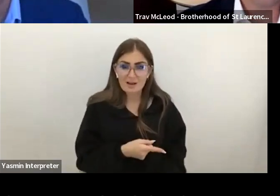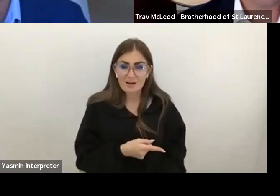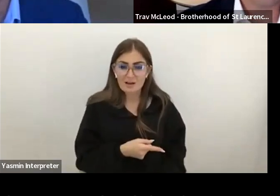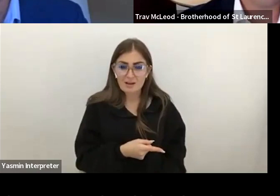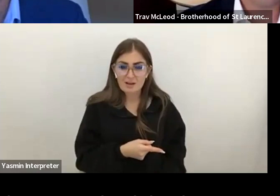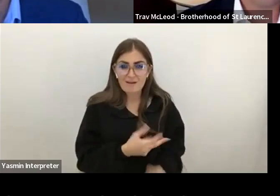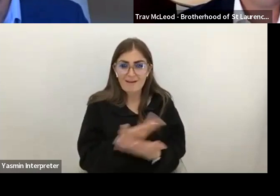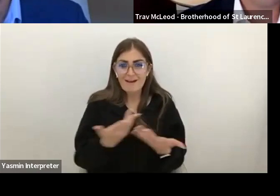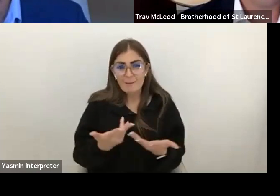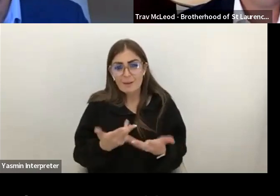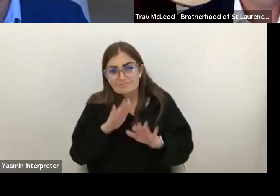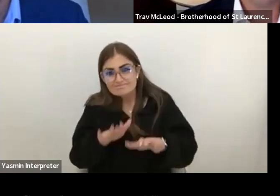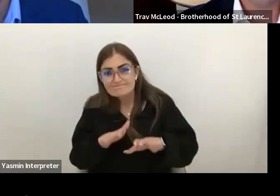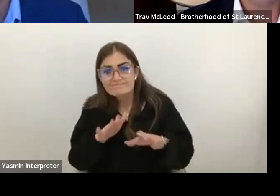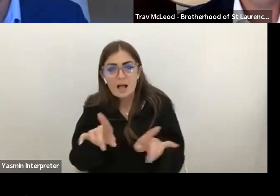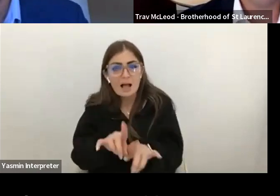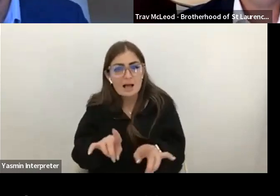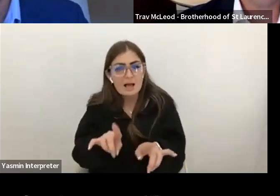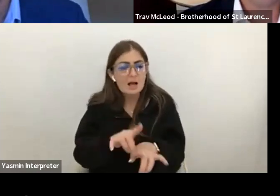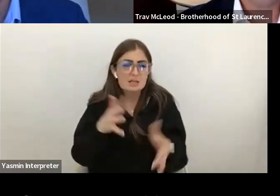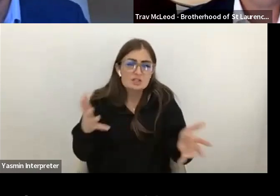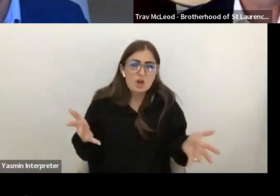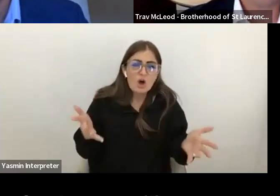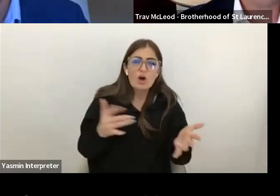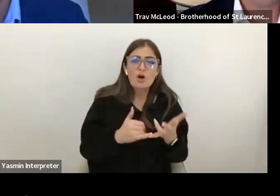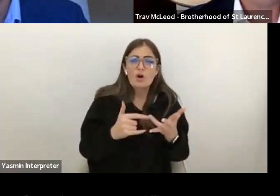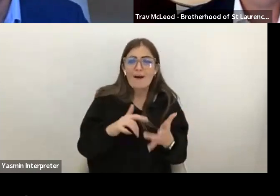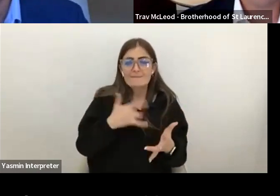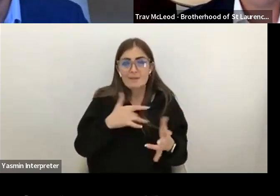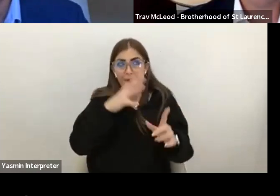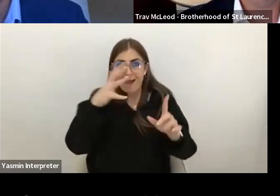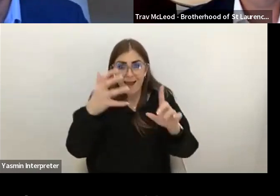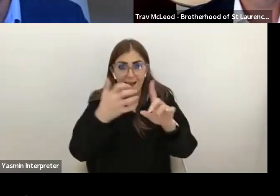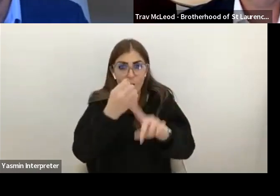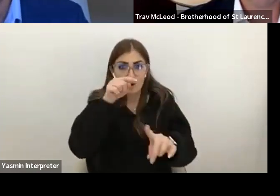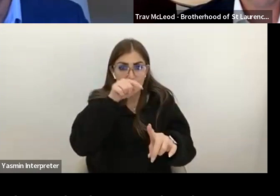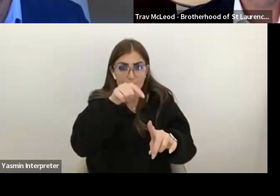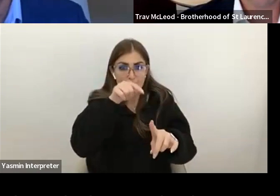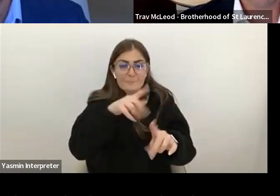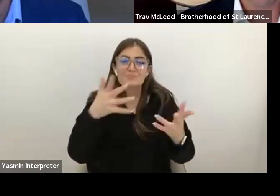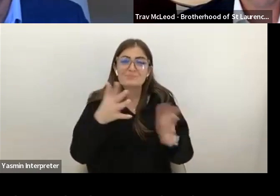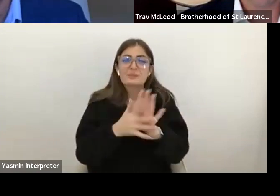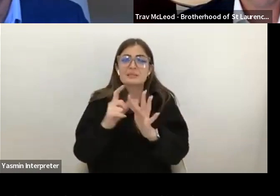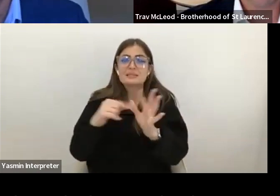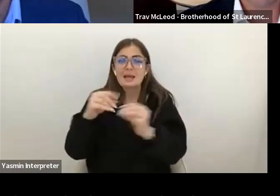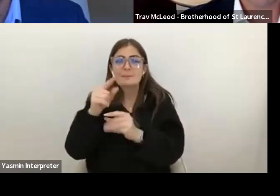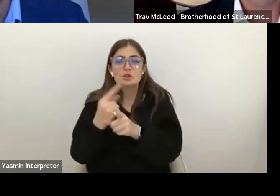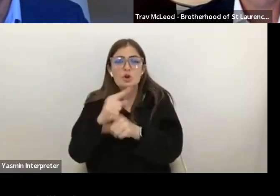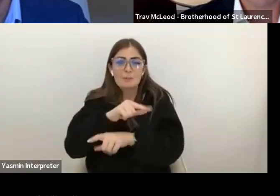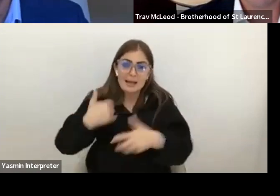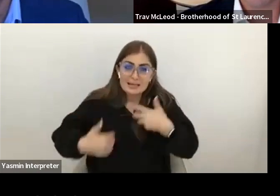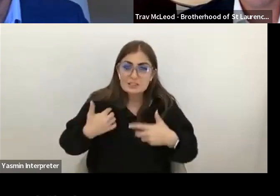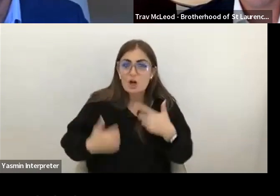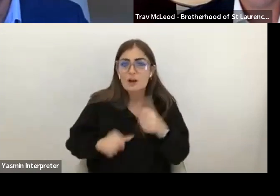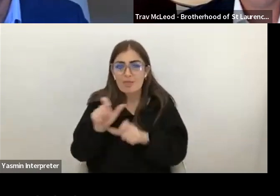are cherished. So I think in terms of outcomes, it's when, Deb, you talk about being excited about the